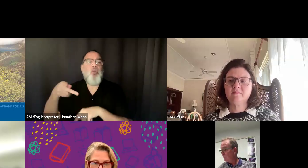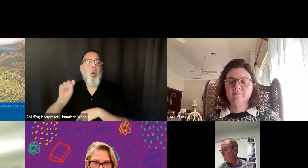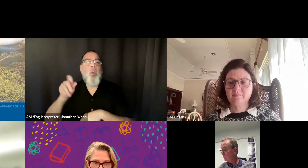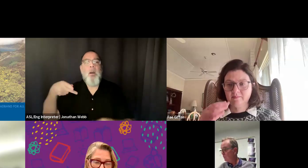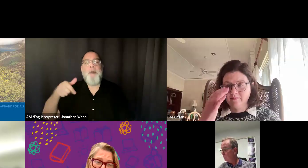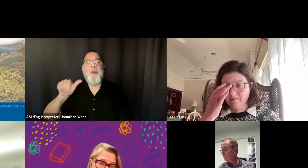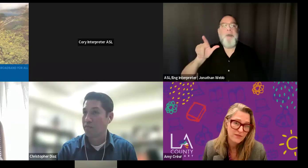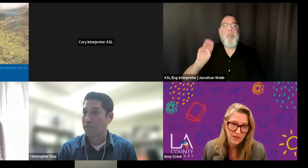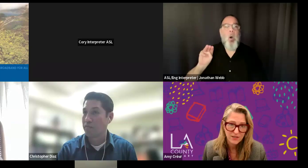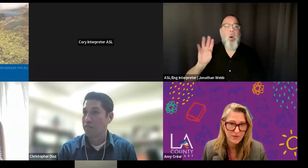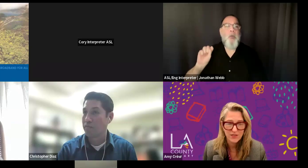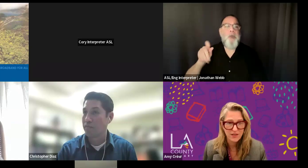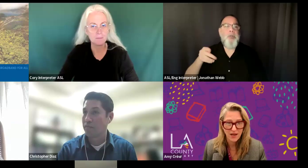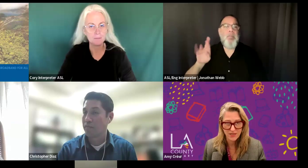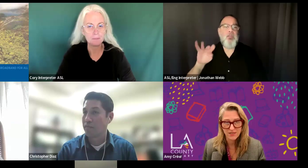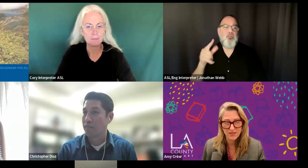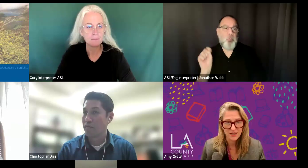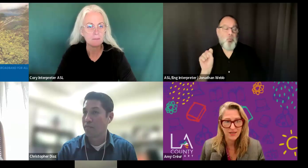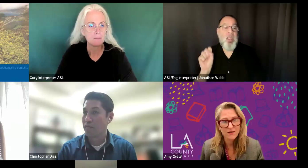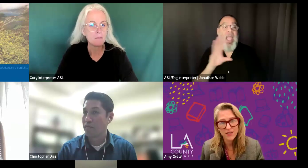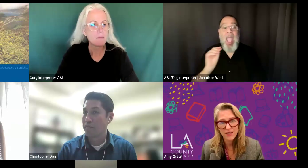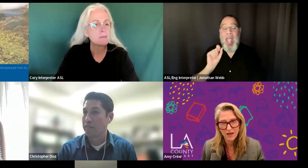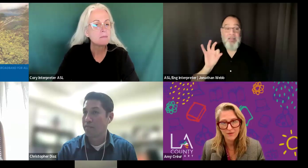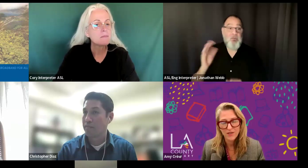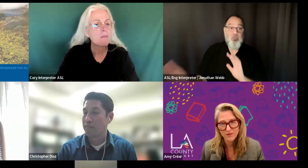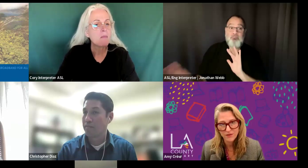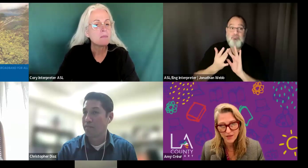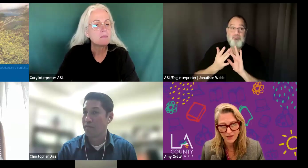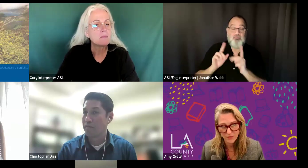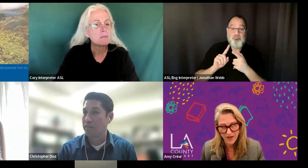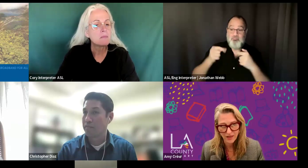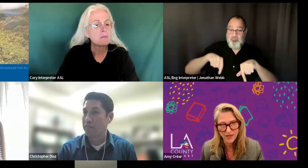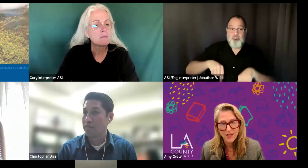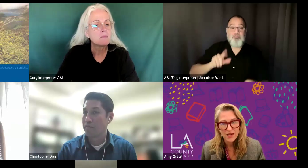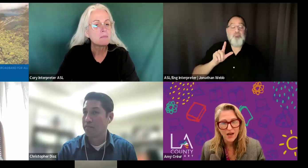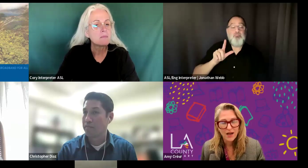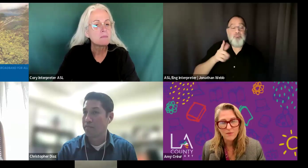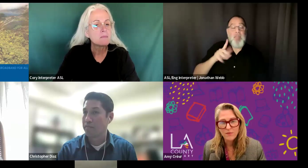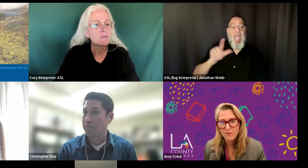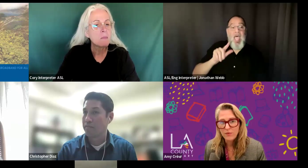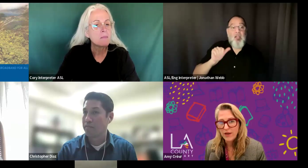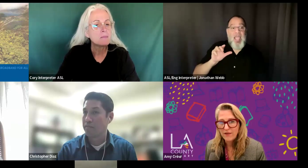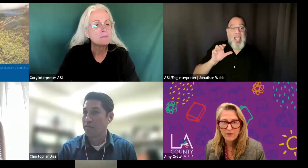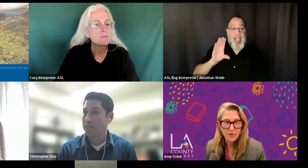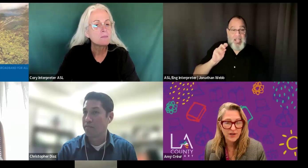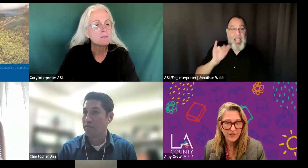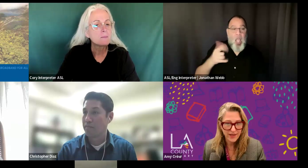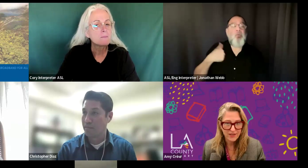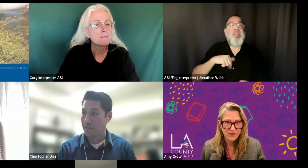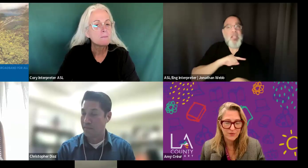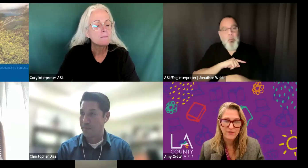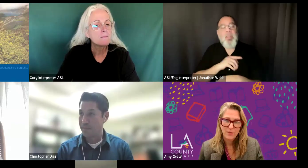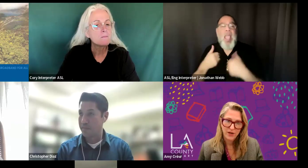there's work being done. And even if you'd like to reach out to us in LA County, we do serve the Antelope Valley. We have a